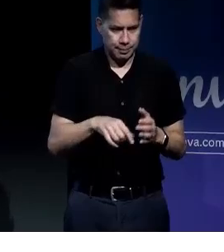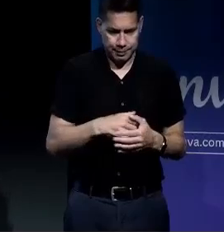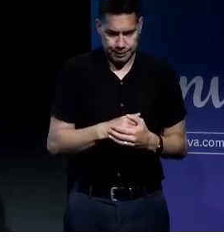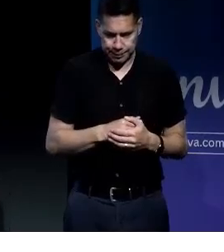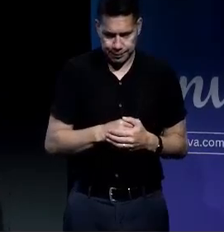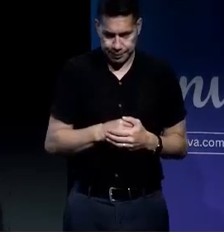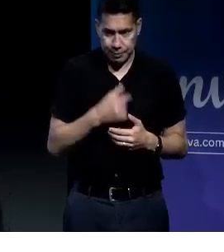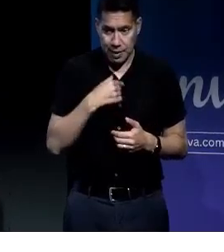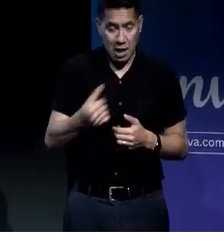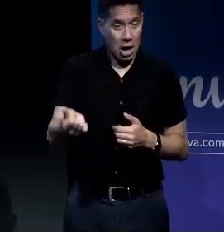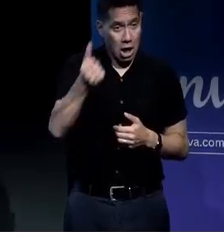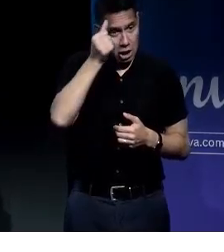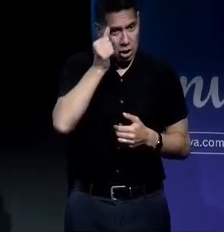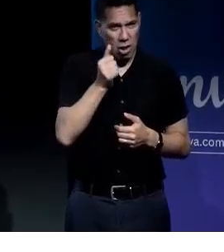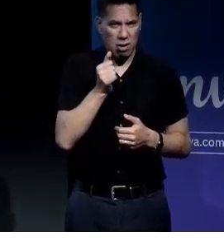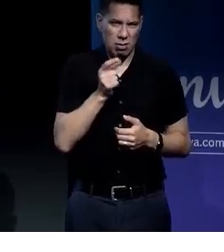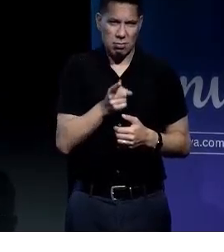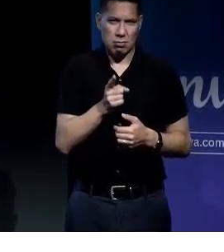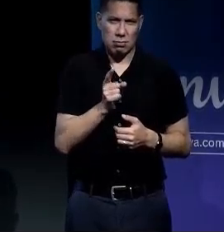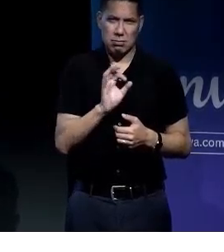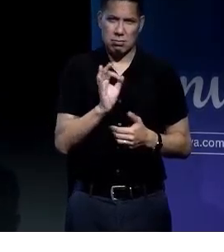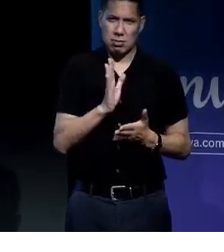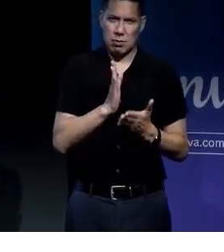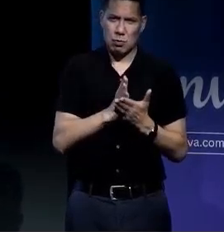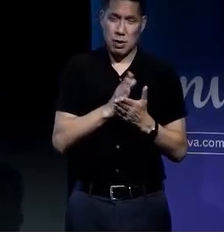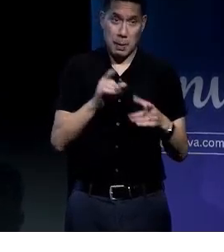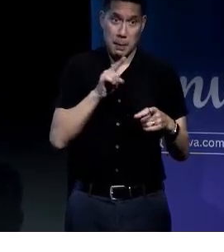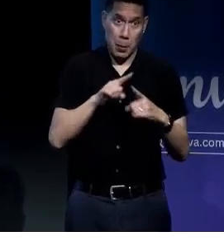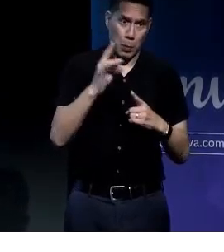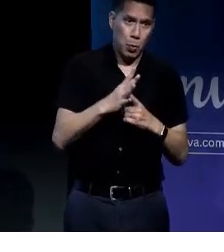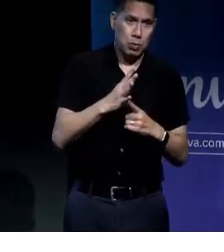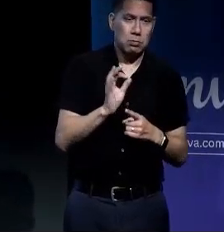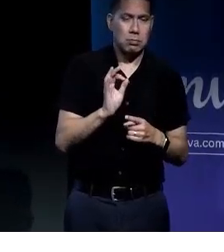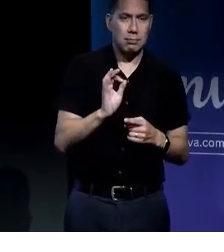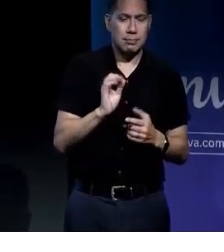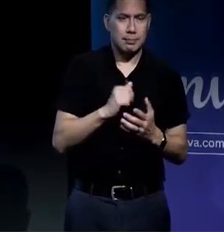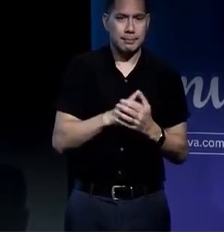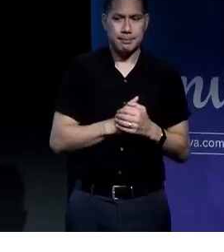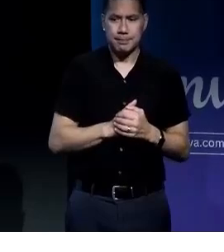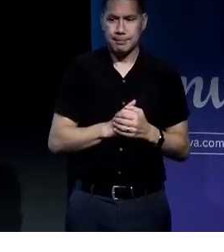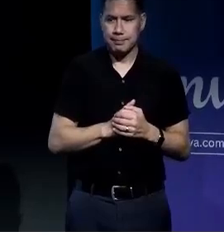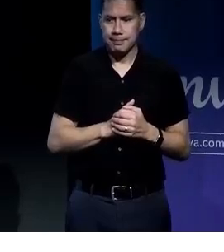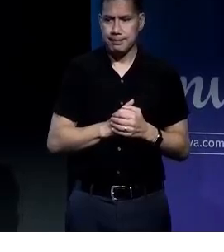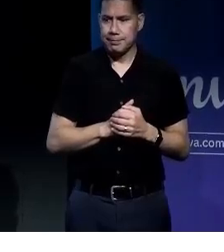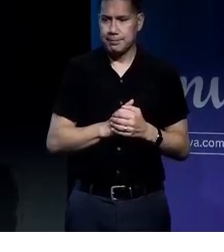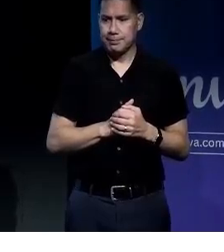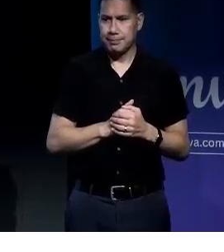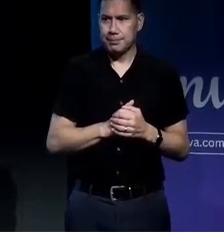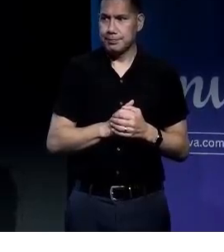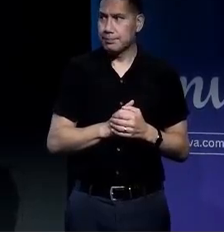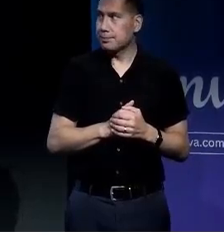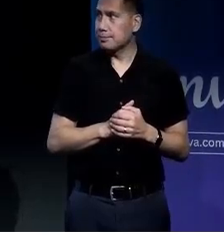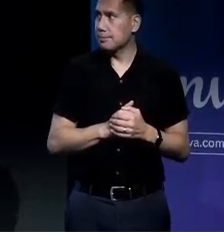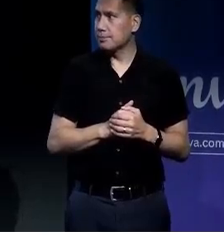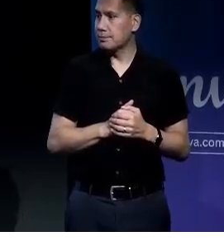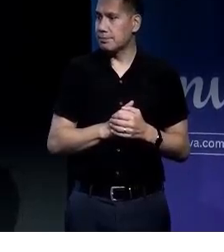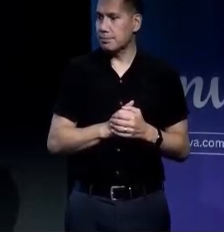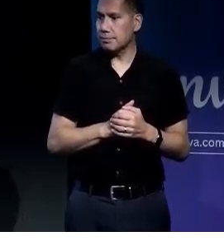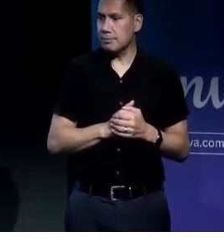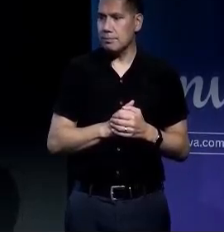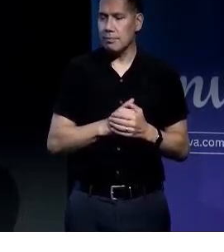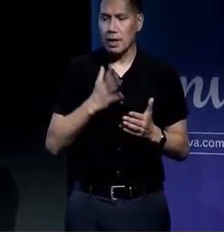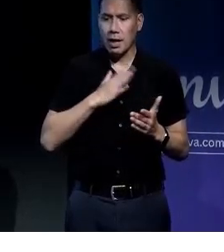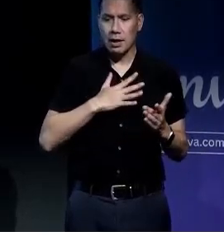I do know that that's not like really the most important bit, but I do want to, I need to pass automated